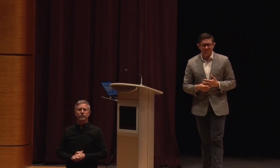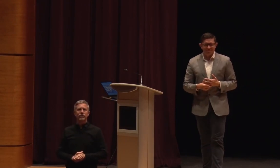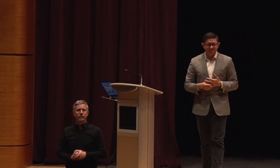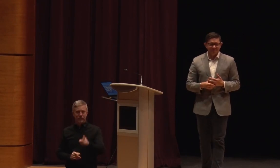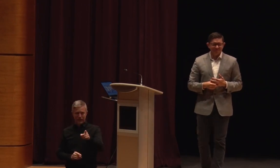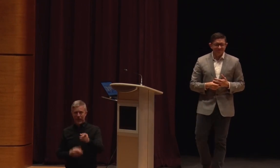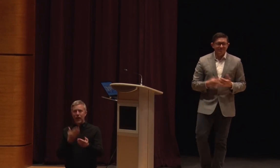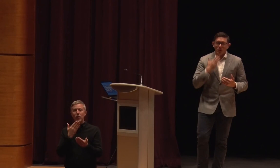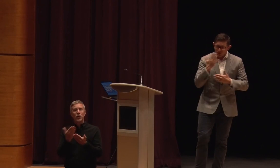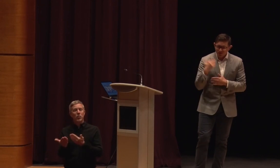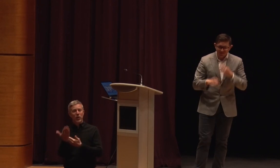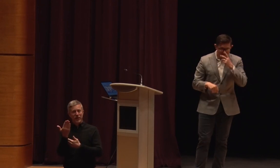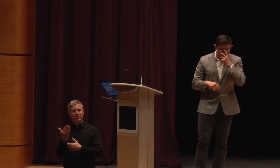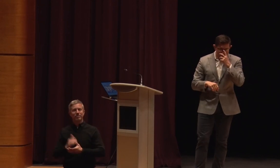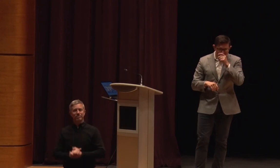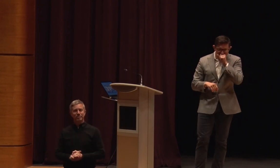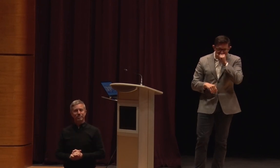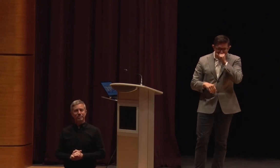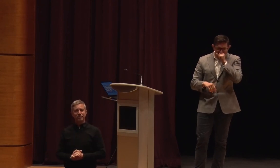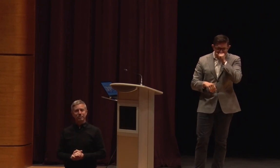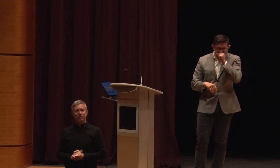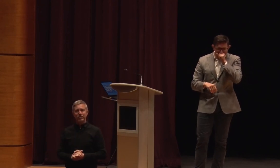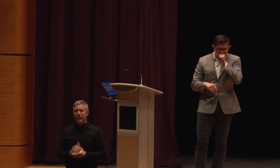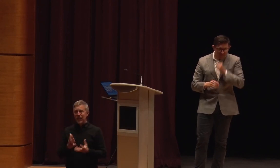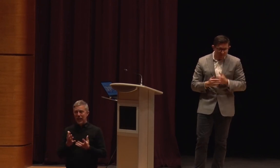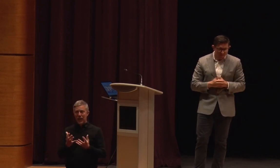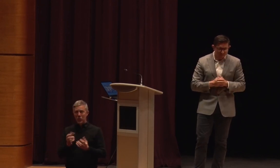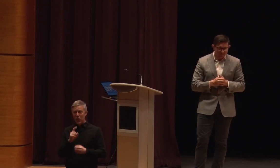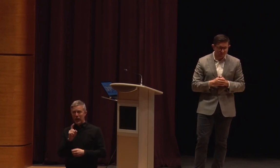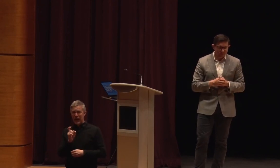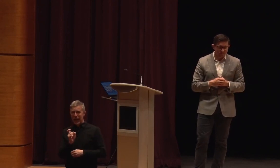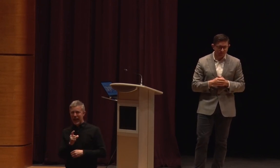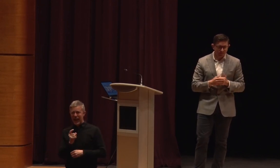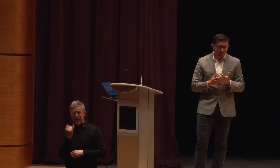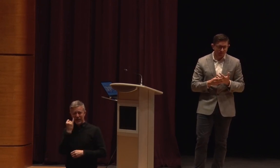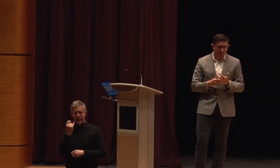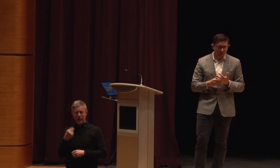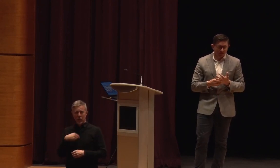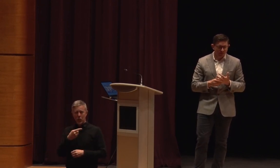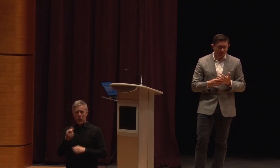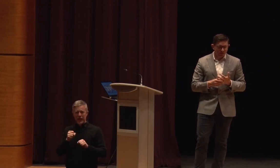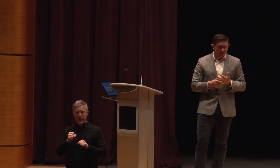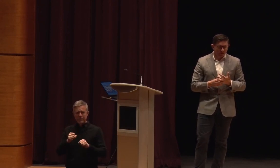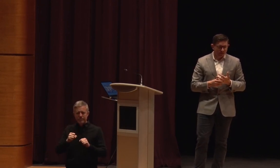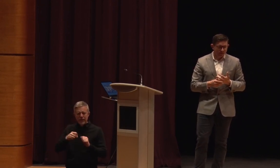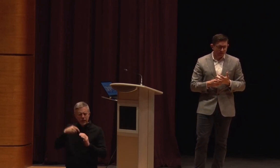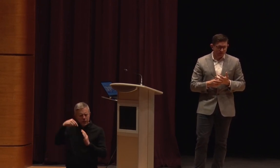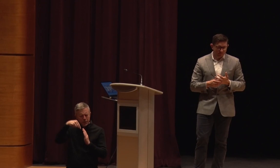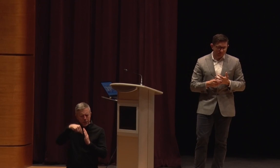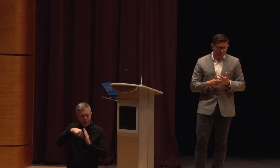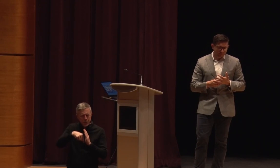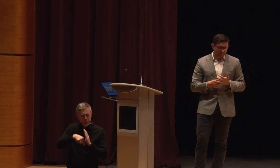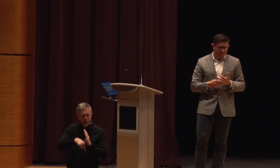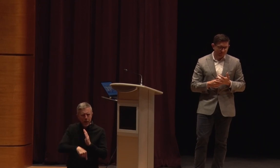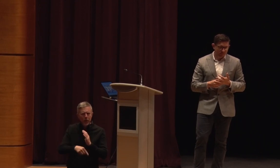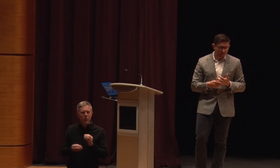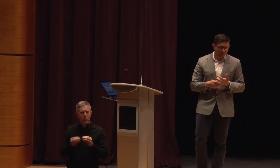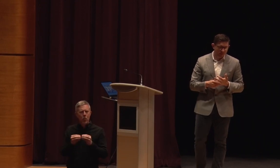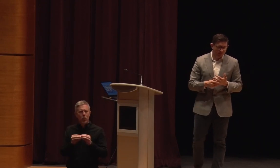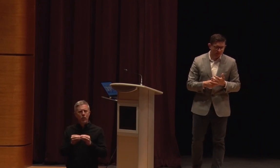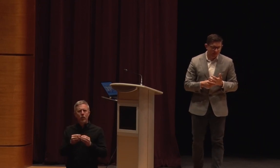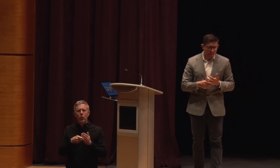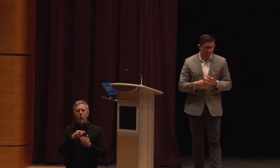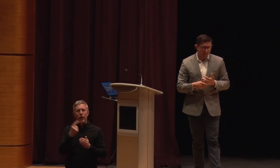Good morning. So I wanted to ask if we could dig a little bit deeper. What I heard you say a lot